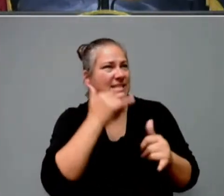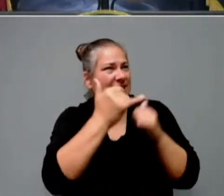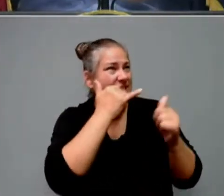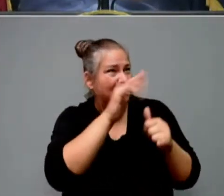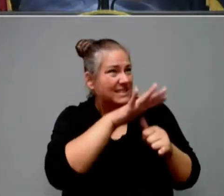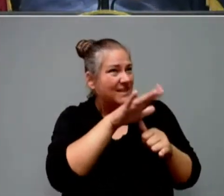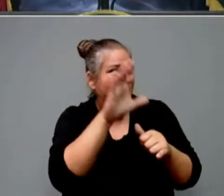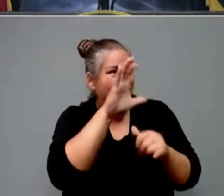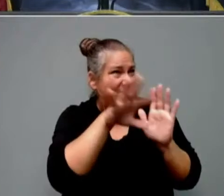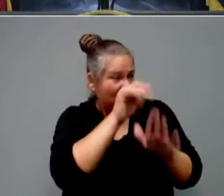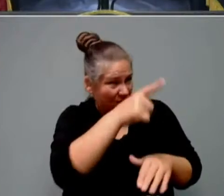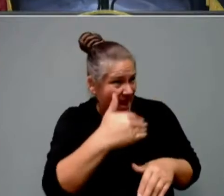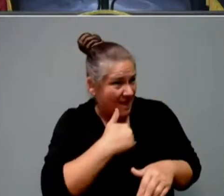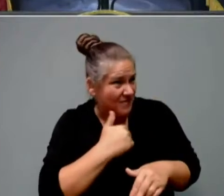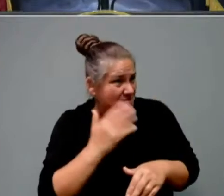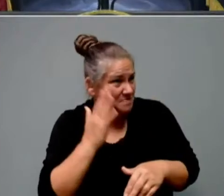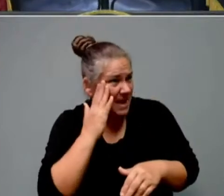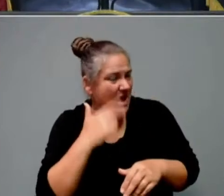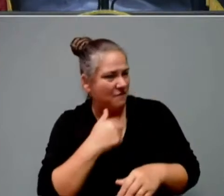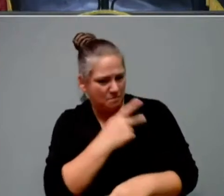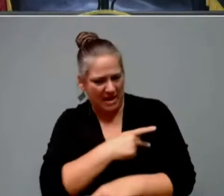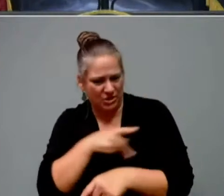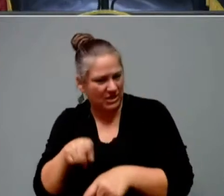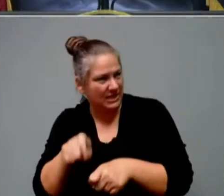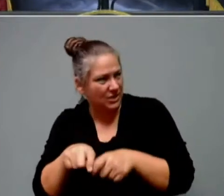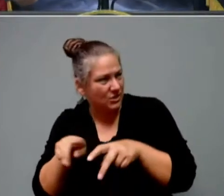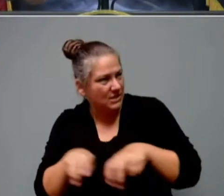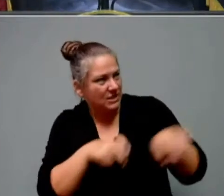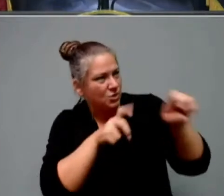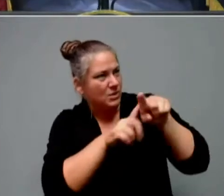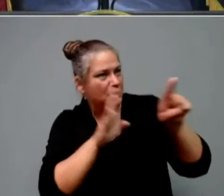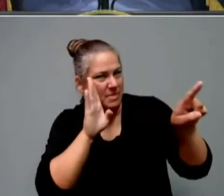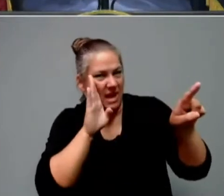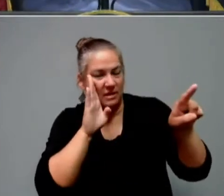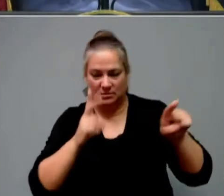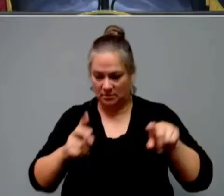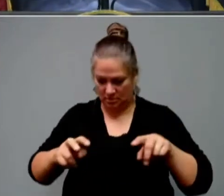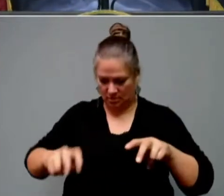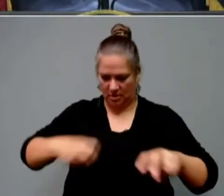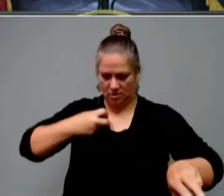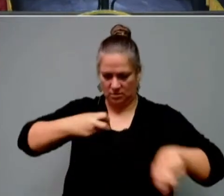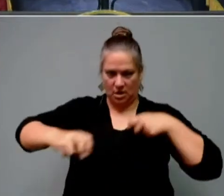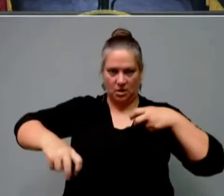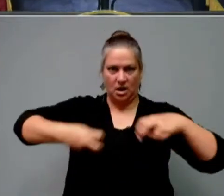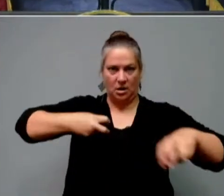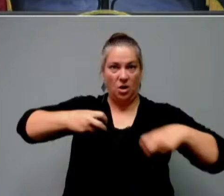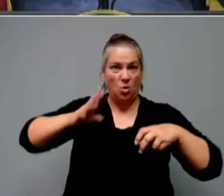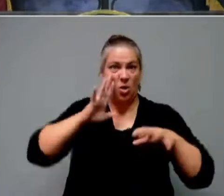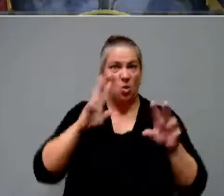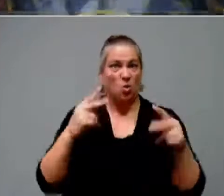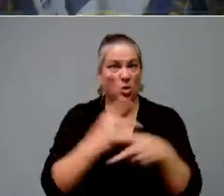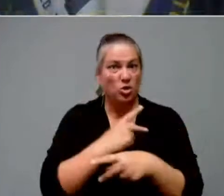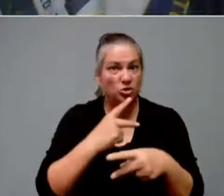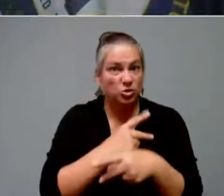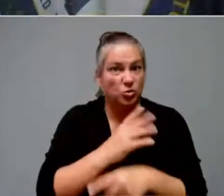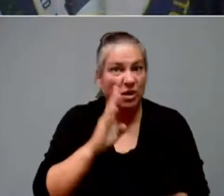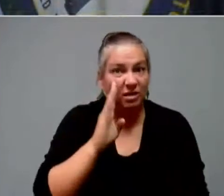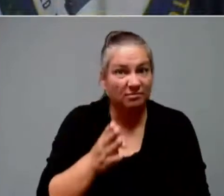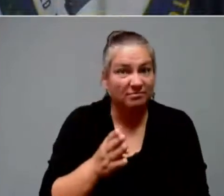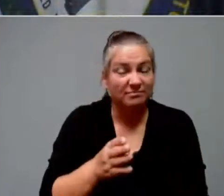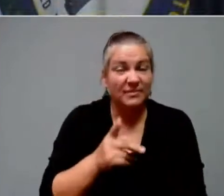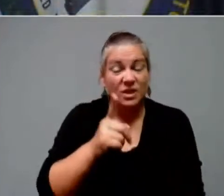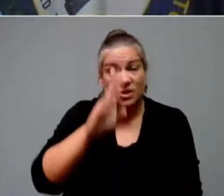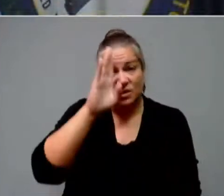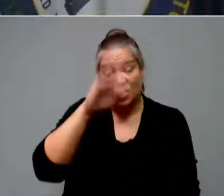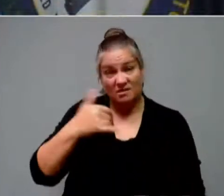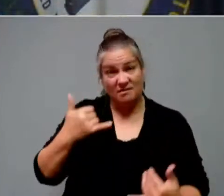staffed bed to send a patient to. And so this will cascade and it will get worse. Hospitals around the state are already beginning